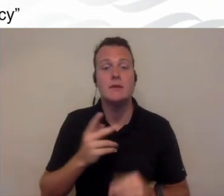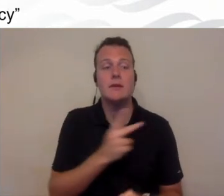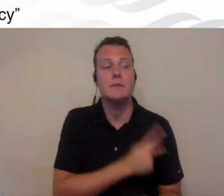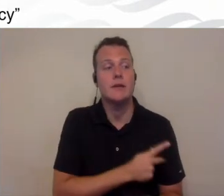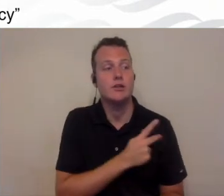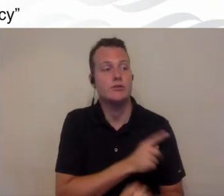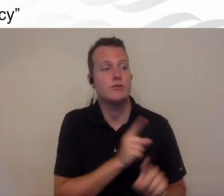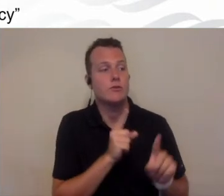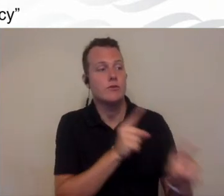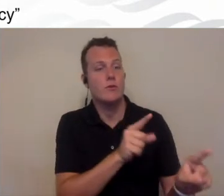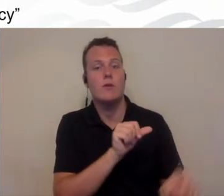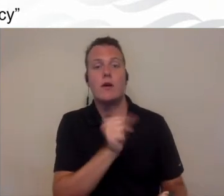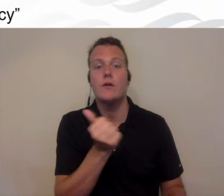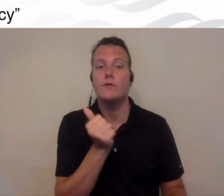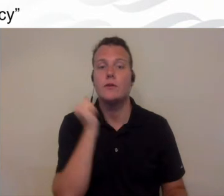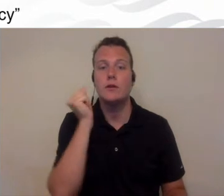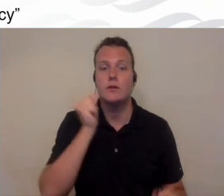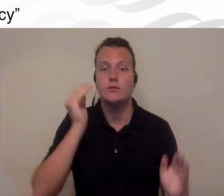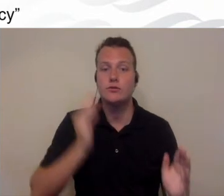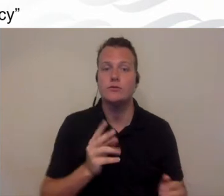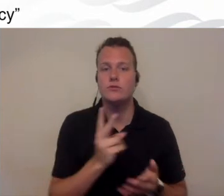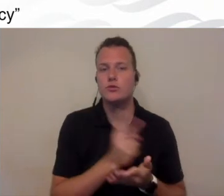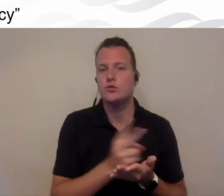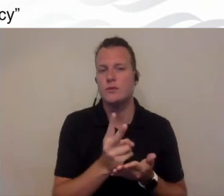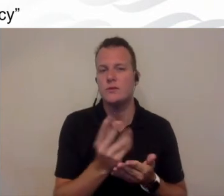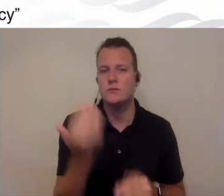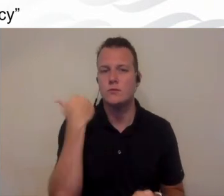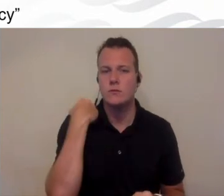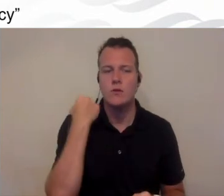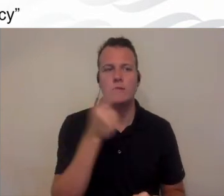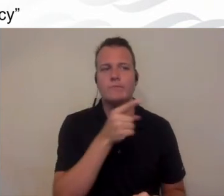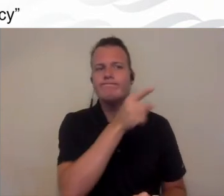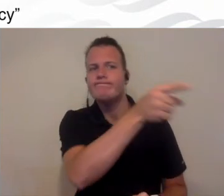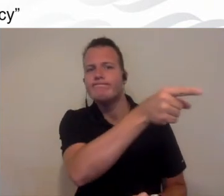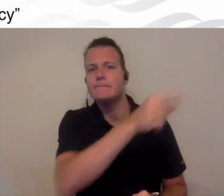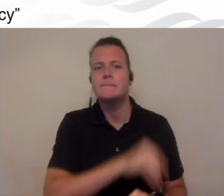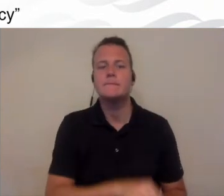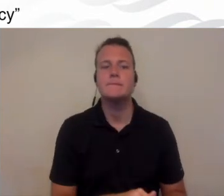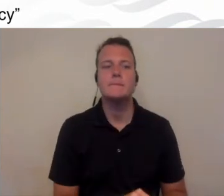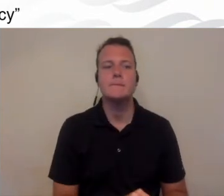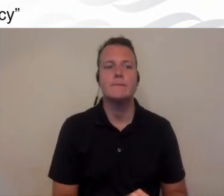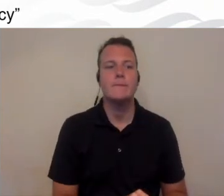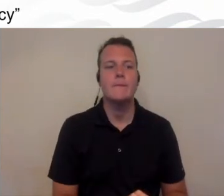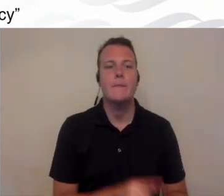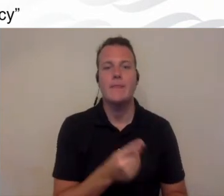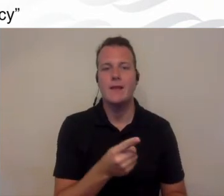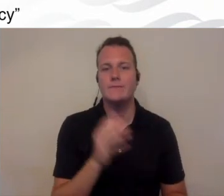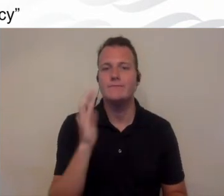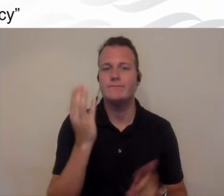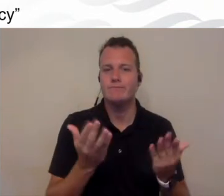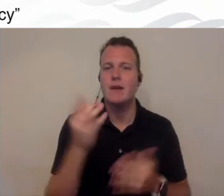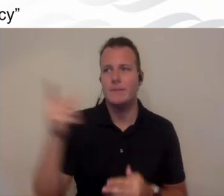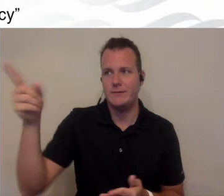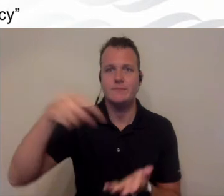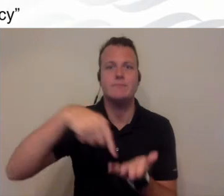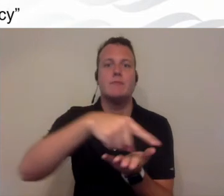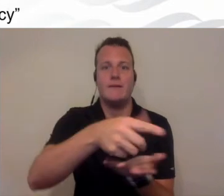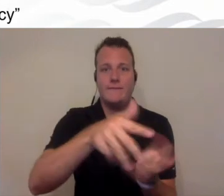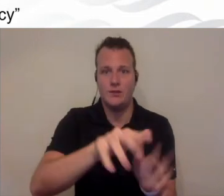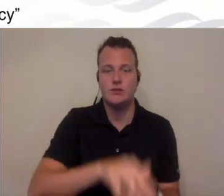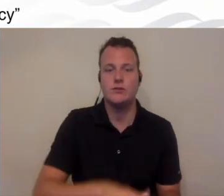medical necessity. So maybe the patient saw another audiologist 2 weeks ago who's down the